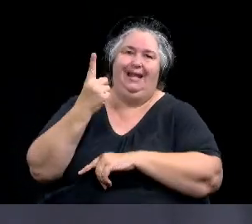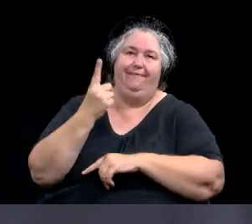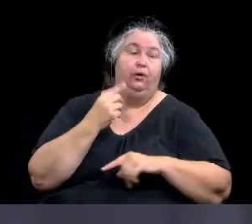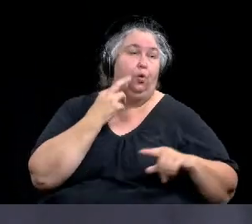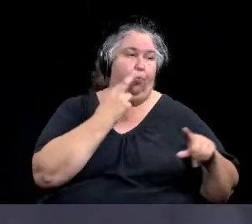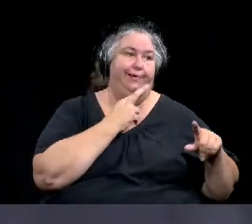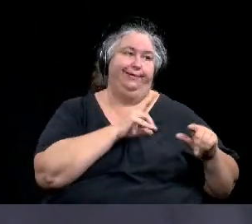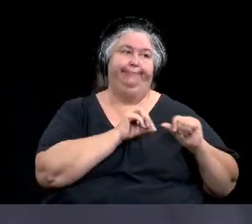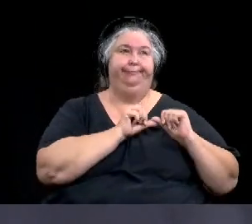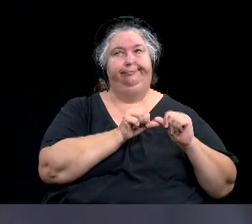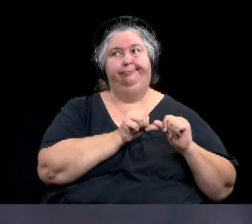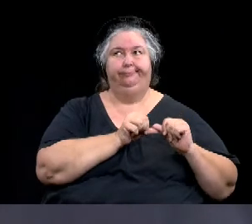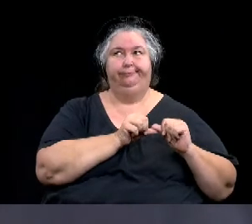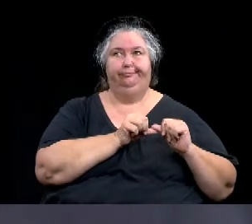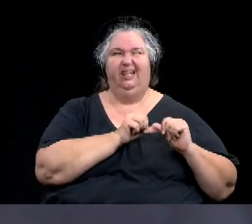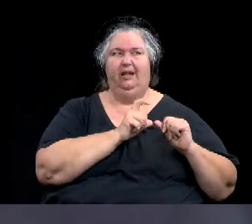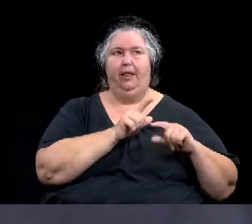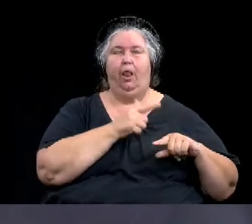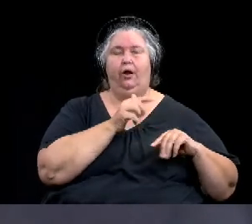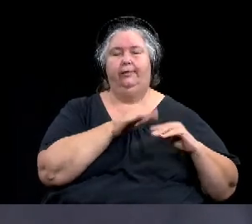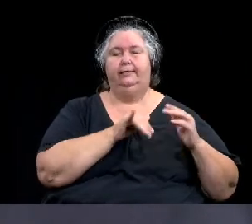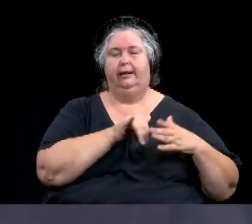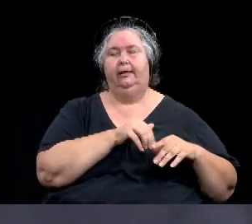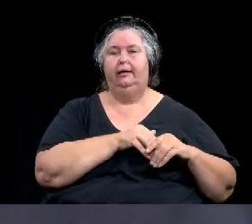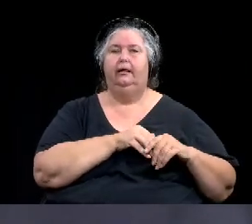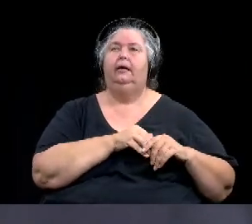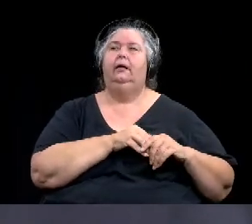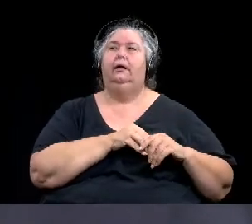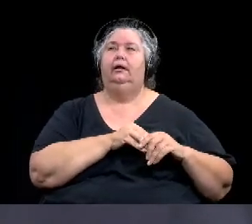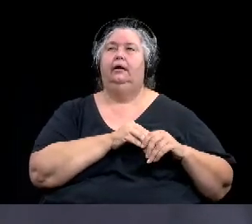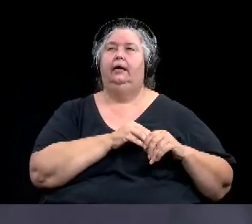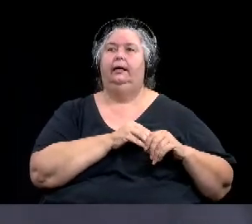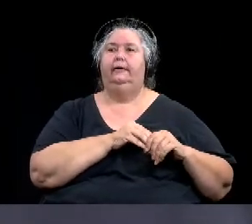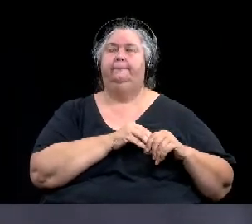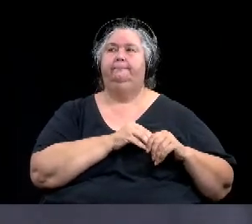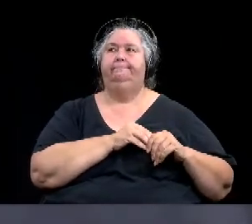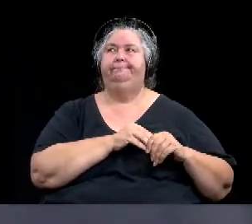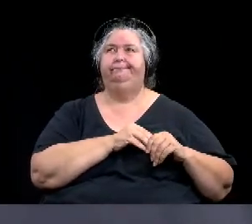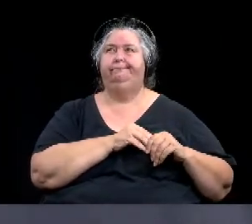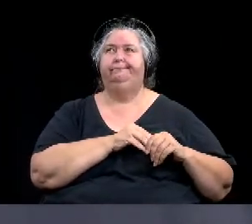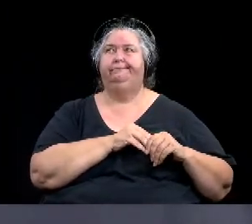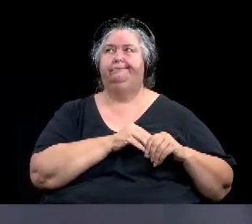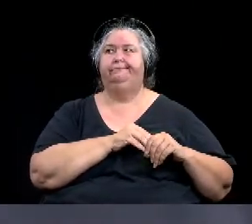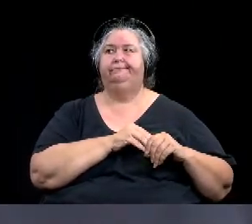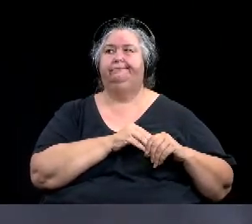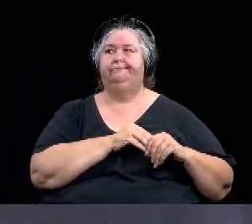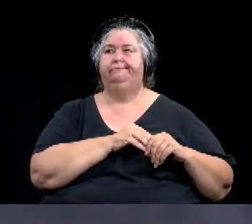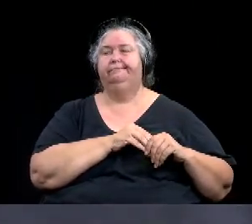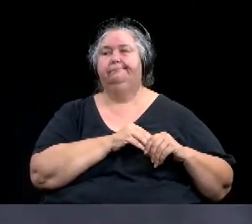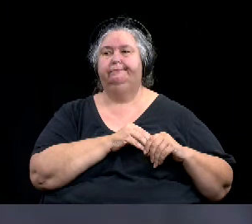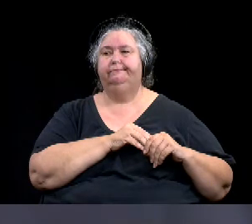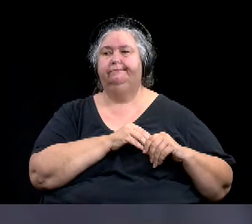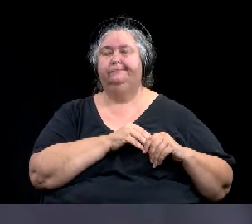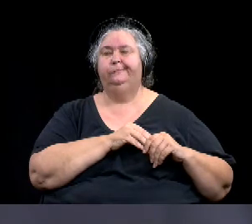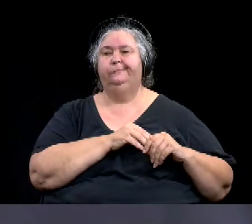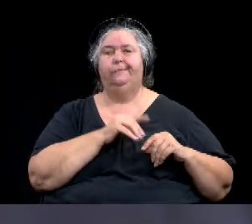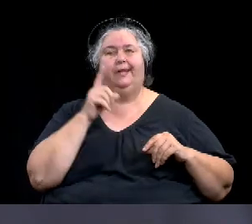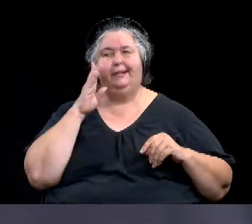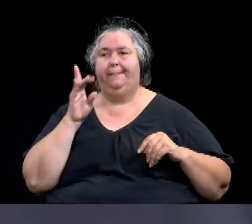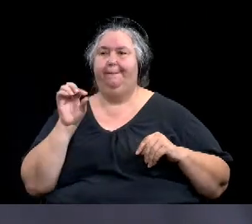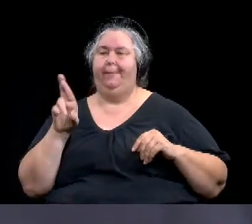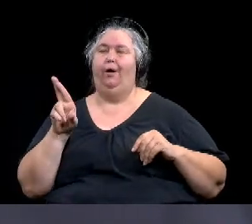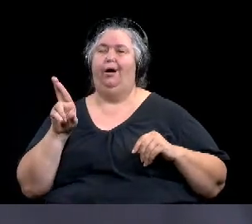go, longer than that. But it puts, I think bars are put at